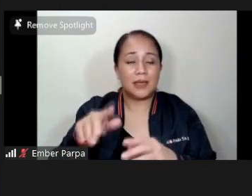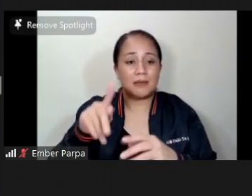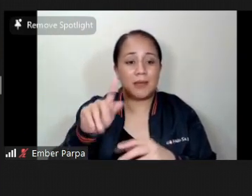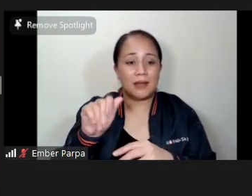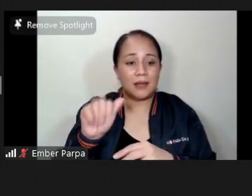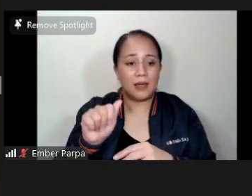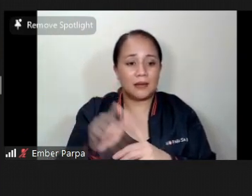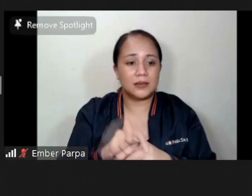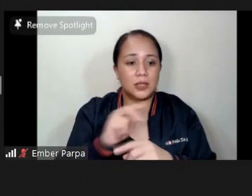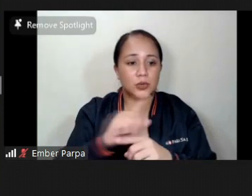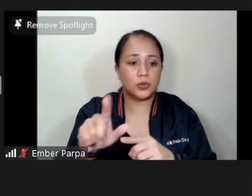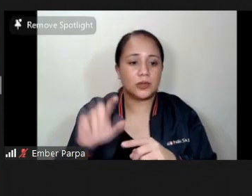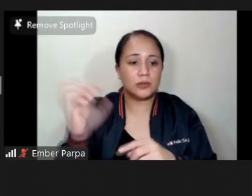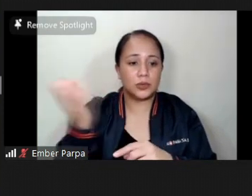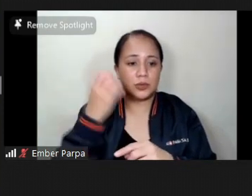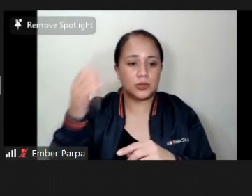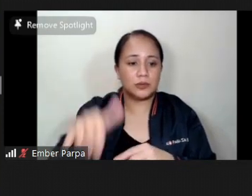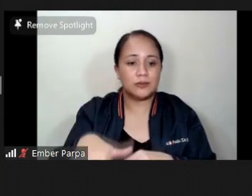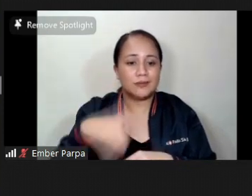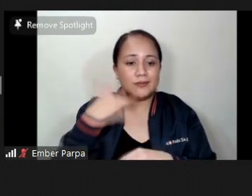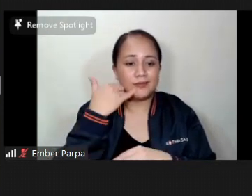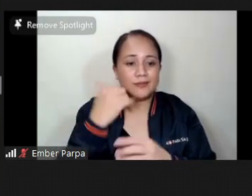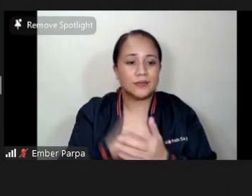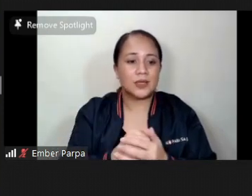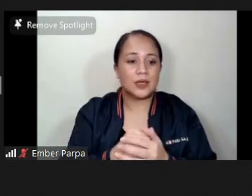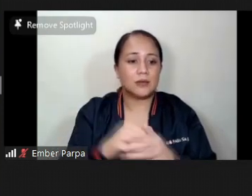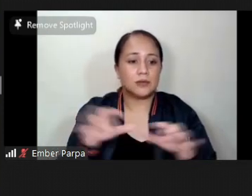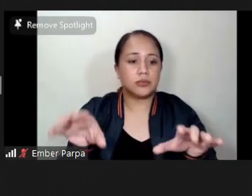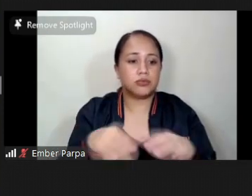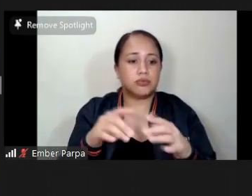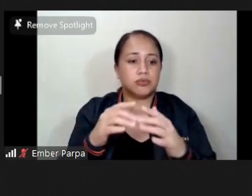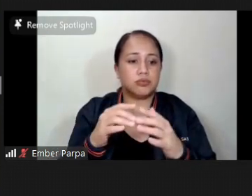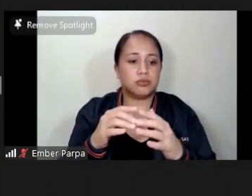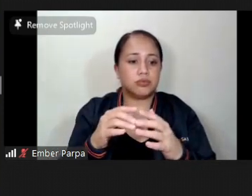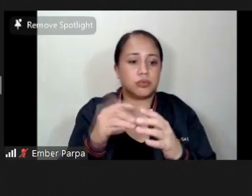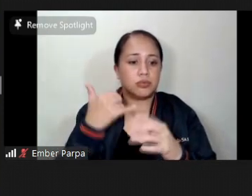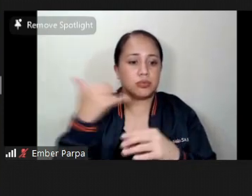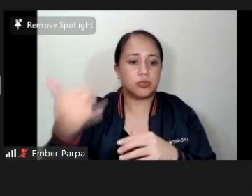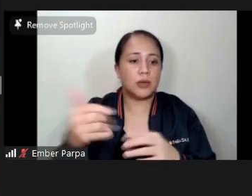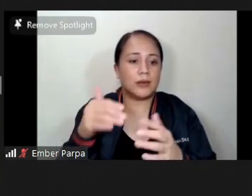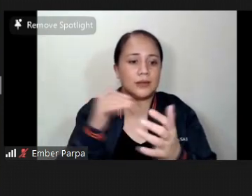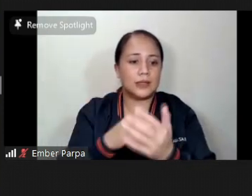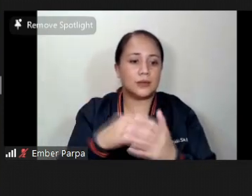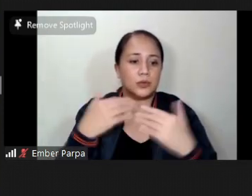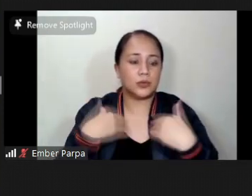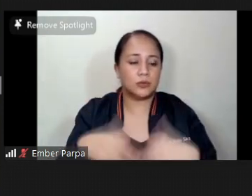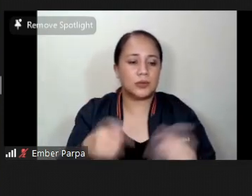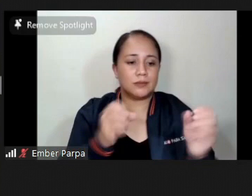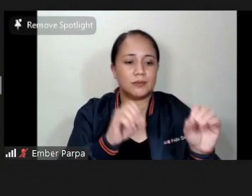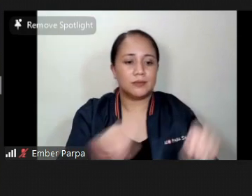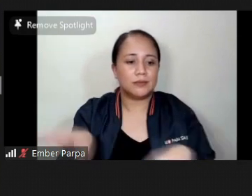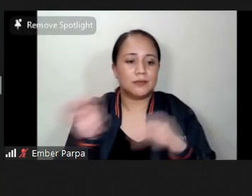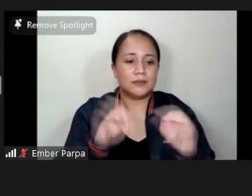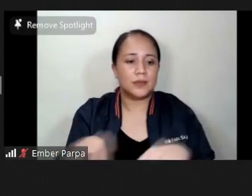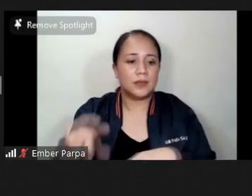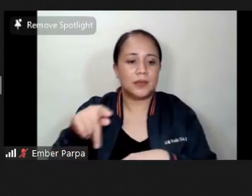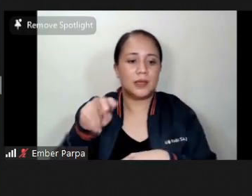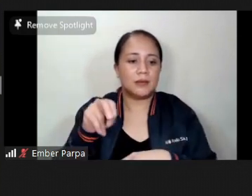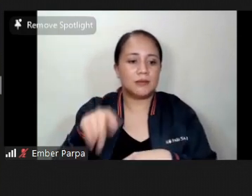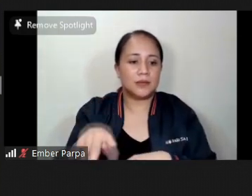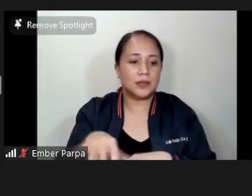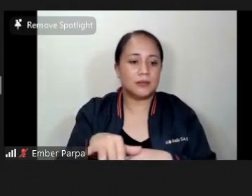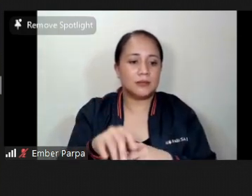Hotline, Action Line Against Human Trafficking, PNP Aling Police, Juvenile Justice and Welfare